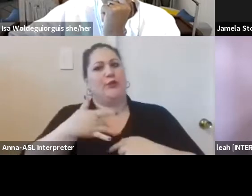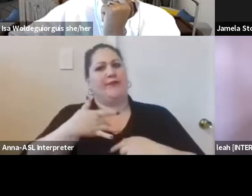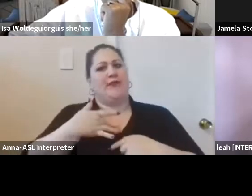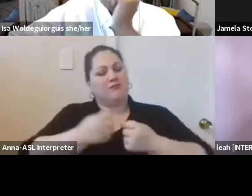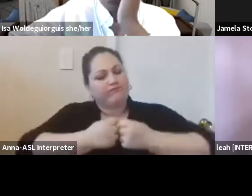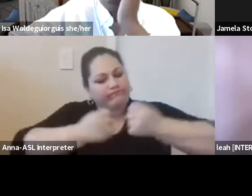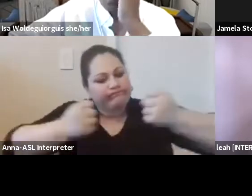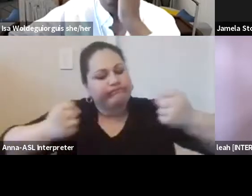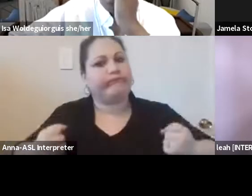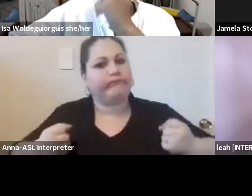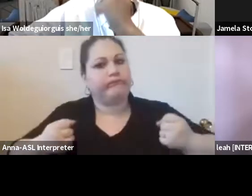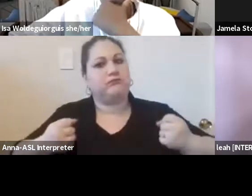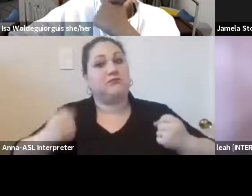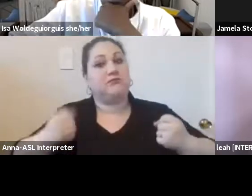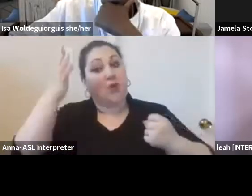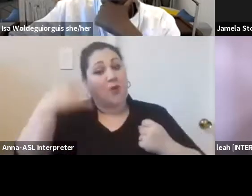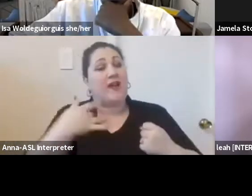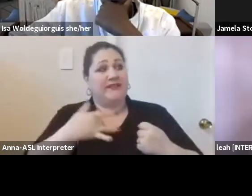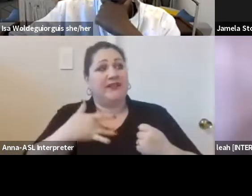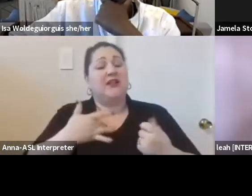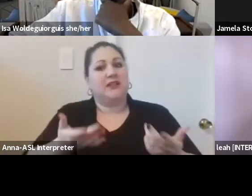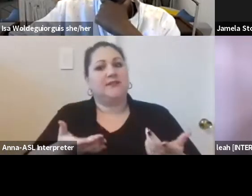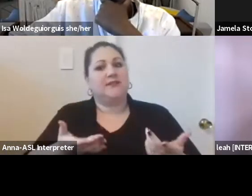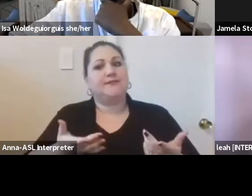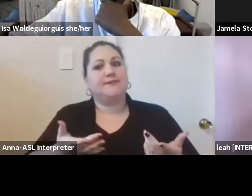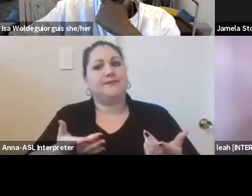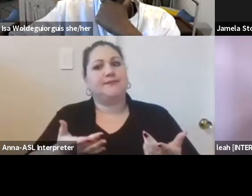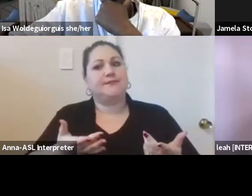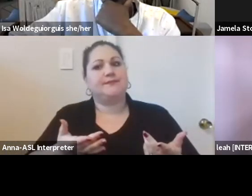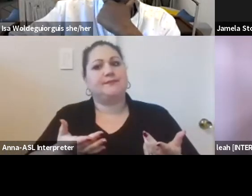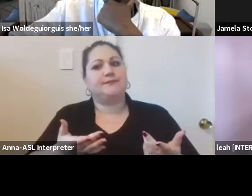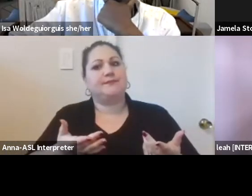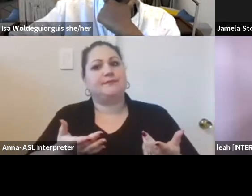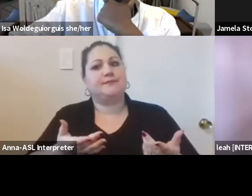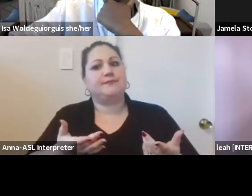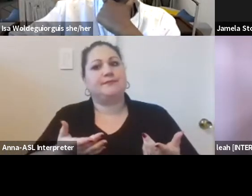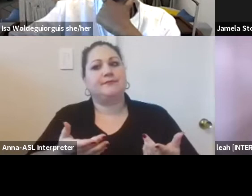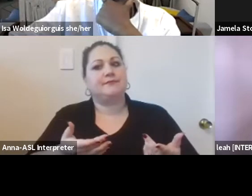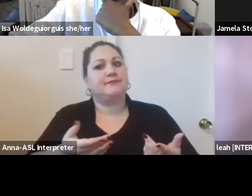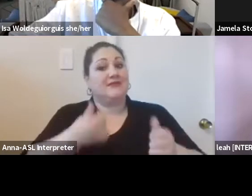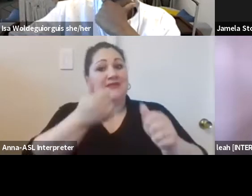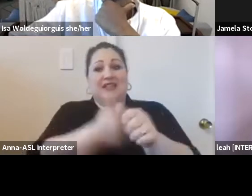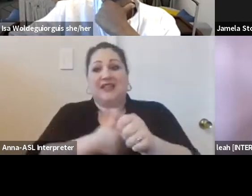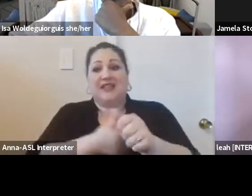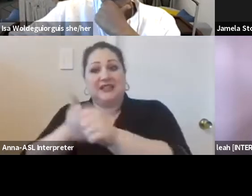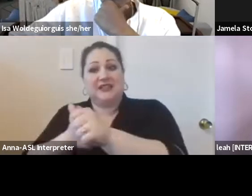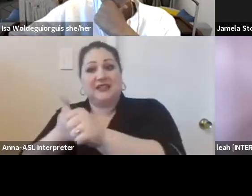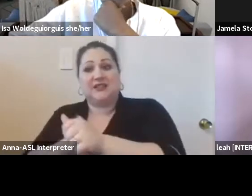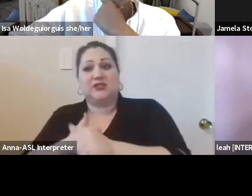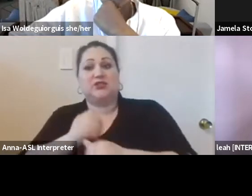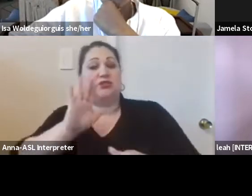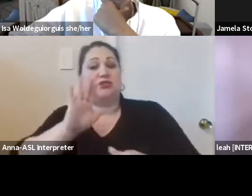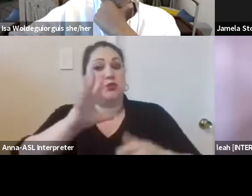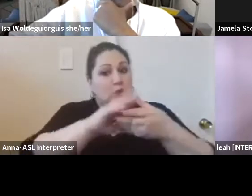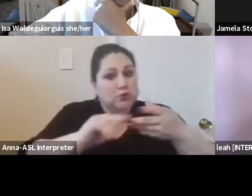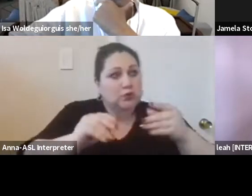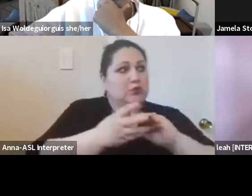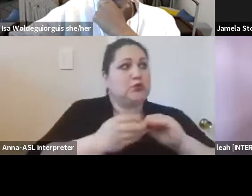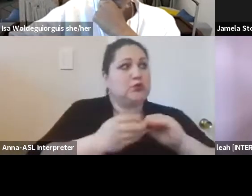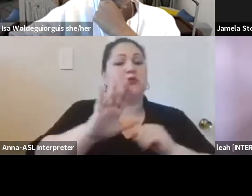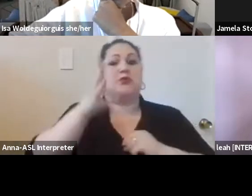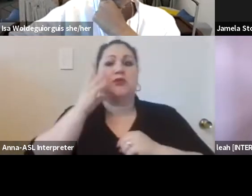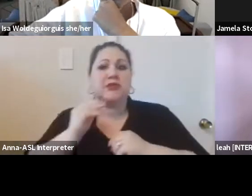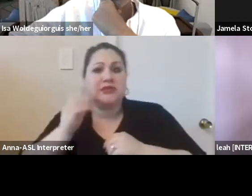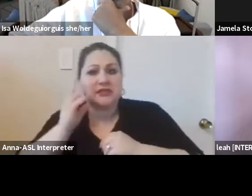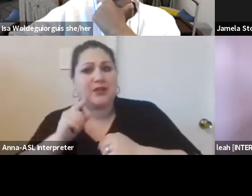think it echoes the openness of what each of you showed up with when you were being investigated. You were open, you